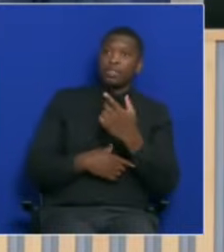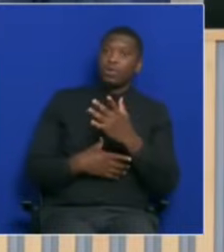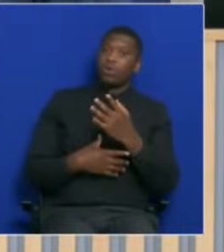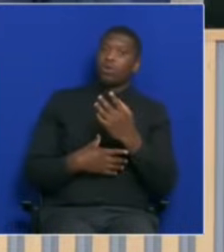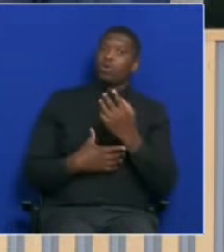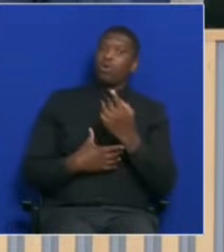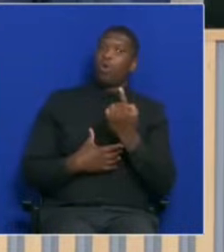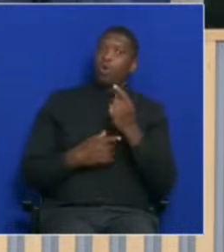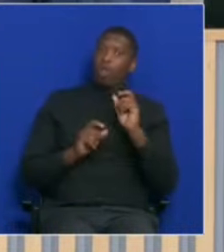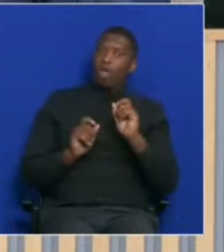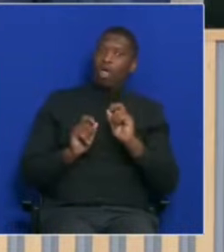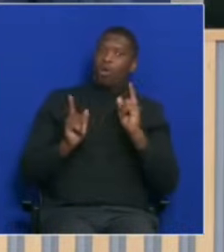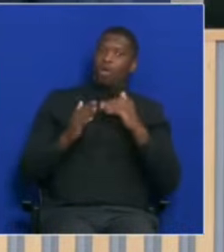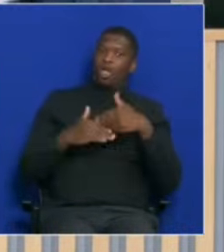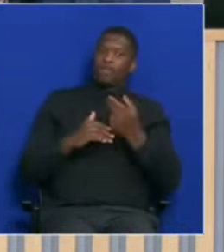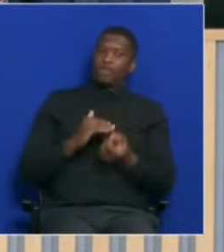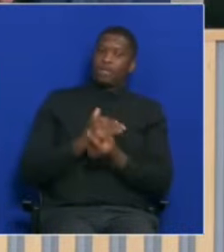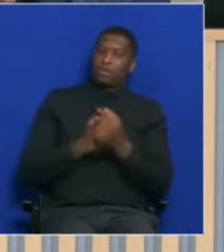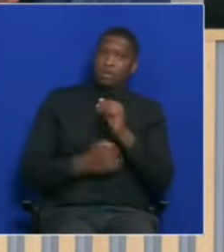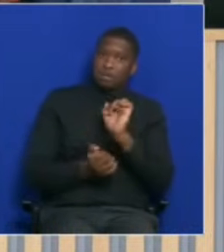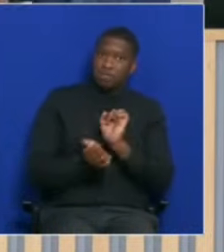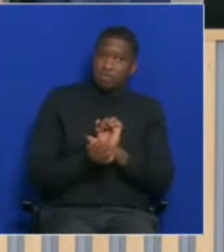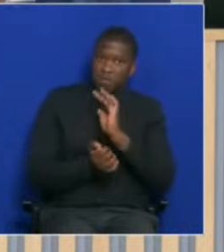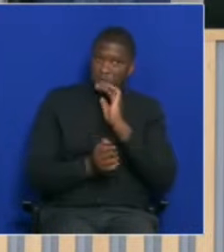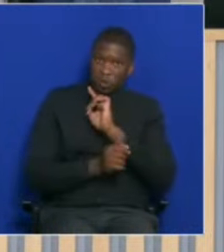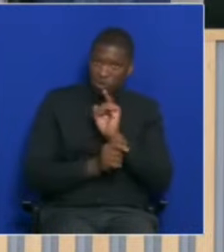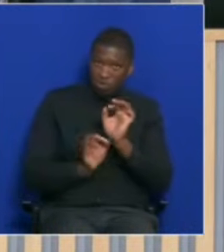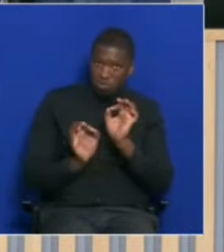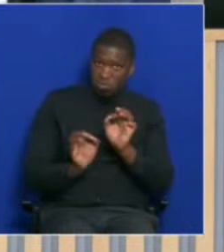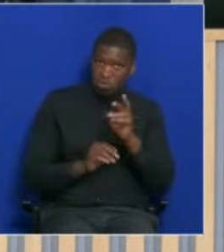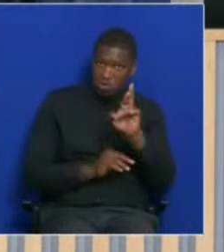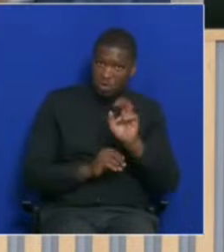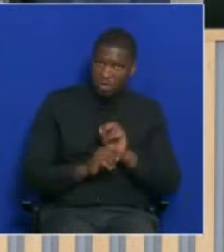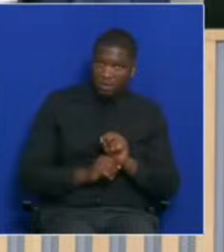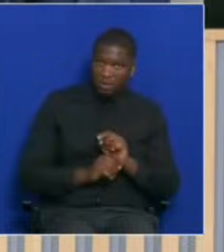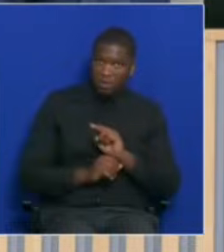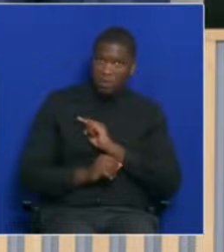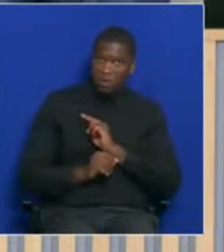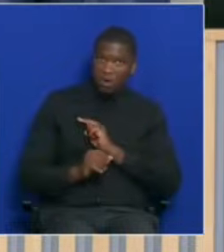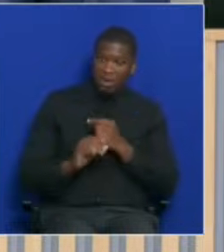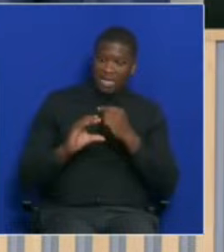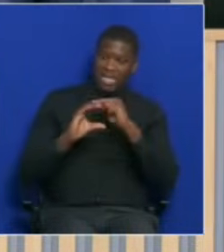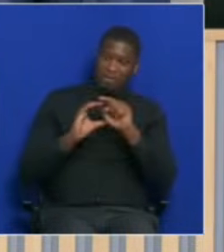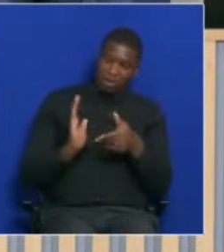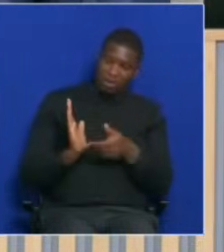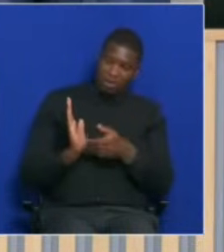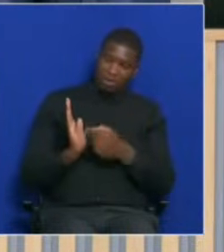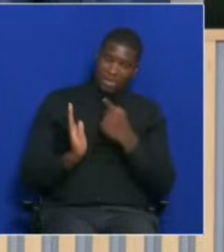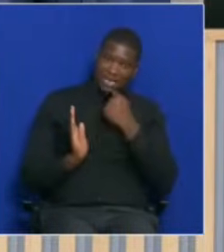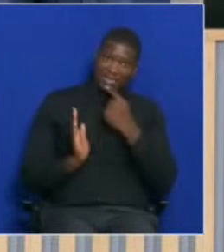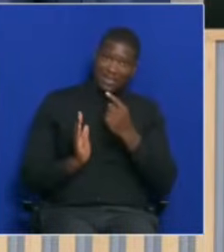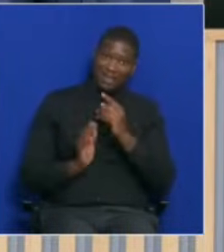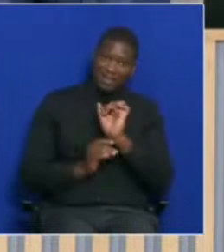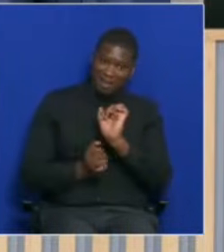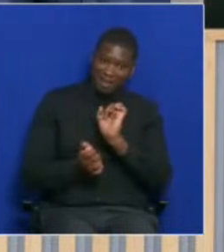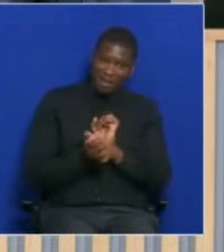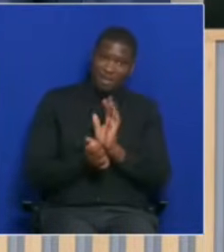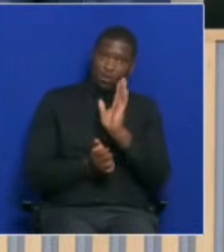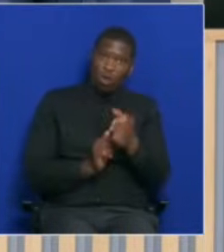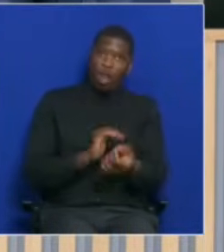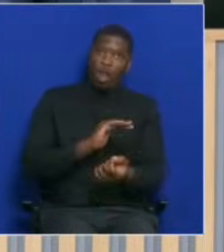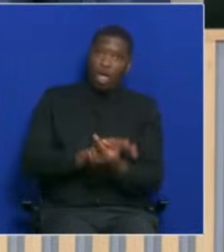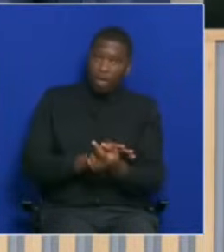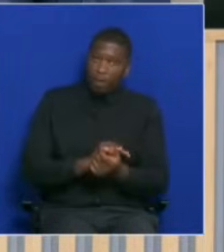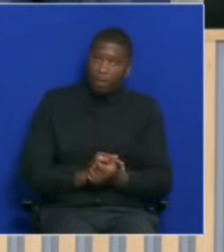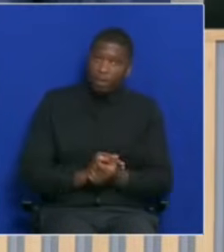the arrest, that was not correct, because this email says the arrests are still to happen and they are being planned.